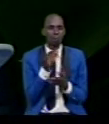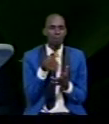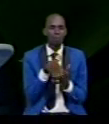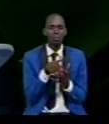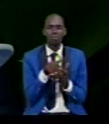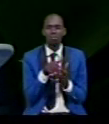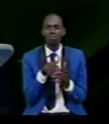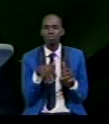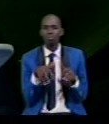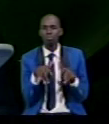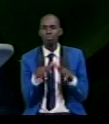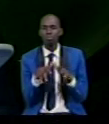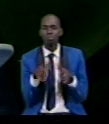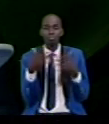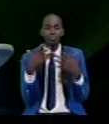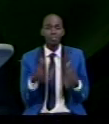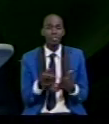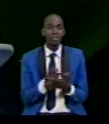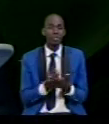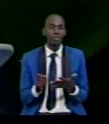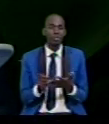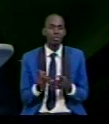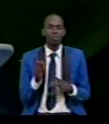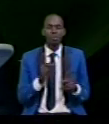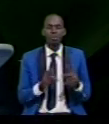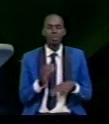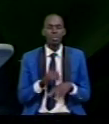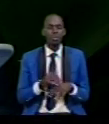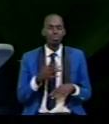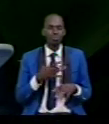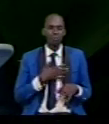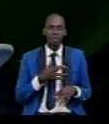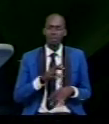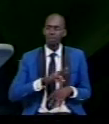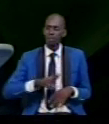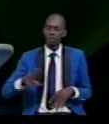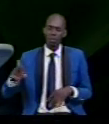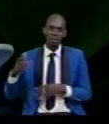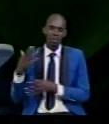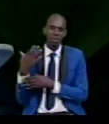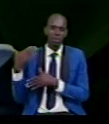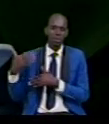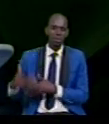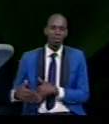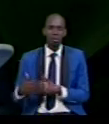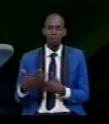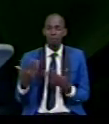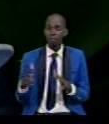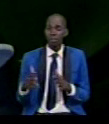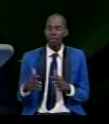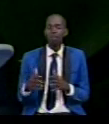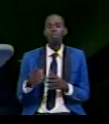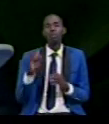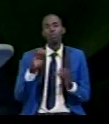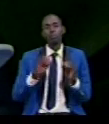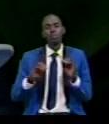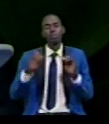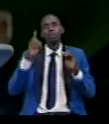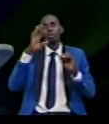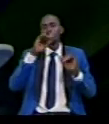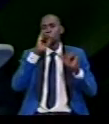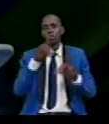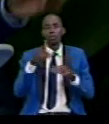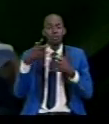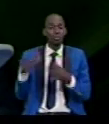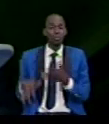Those by my right hand side, have you finished? Okay, God bless you. You finish there. At my